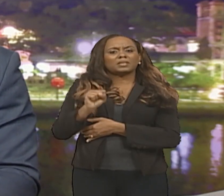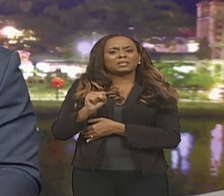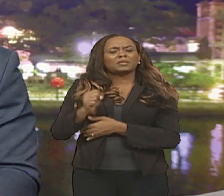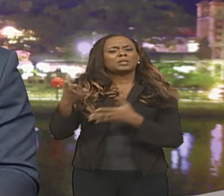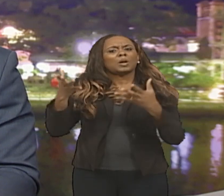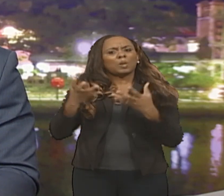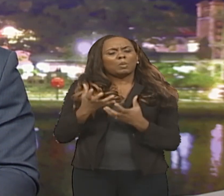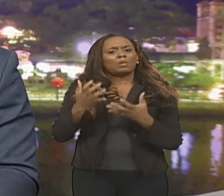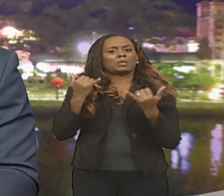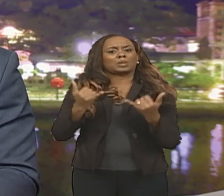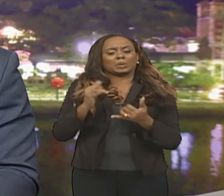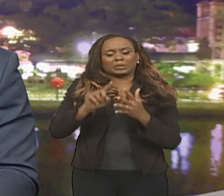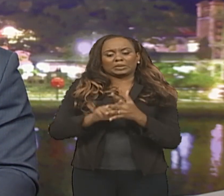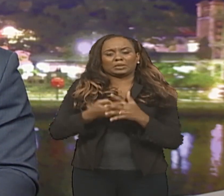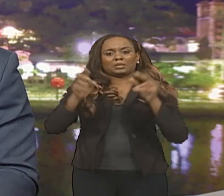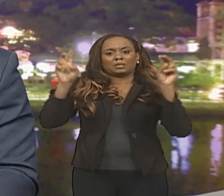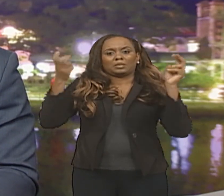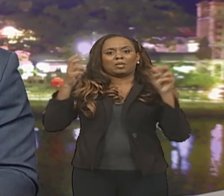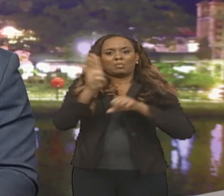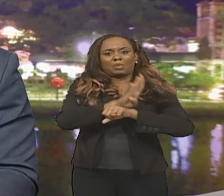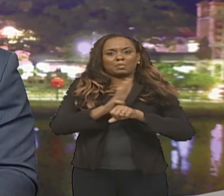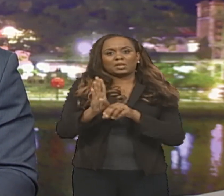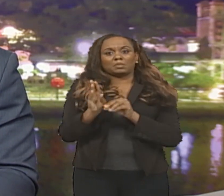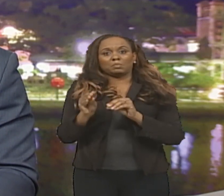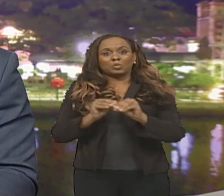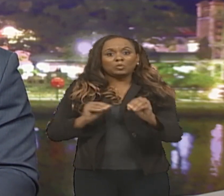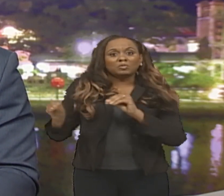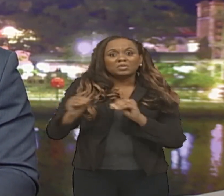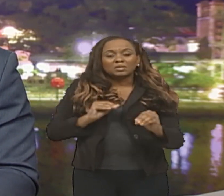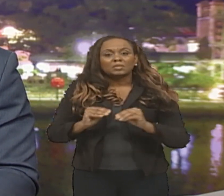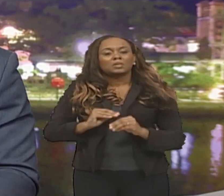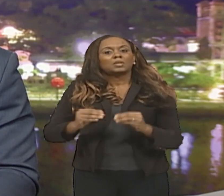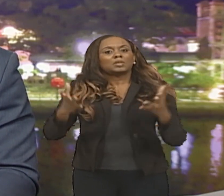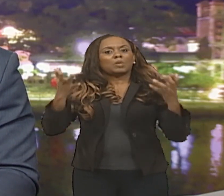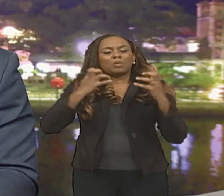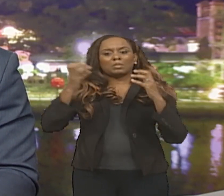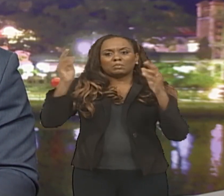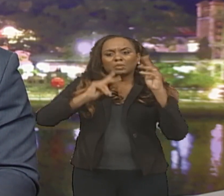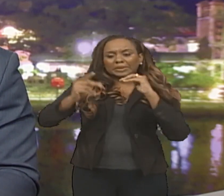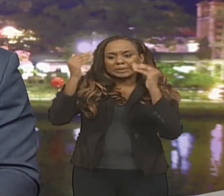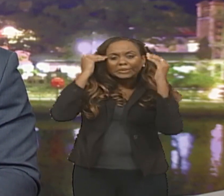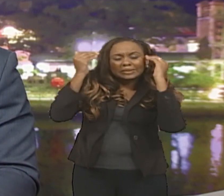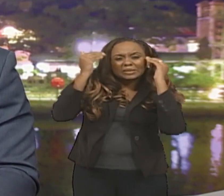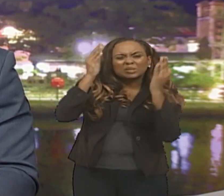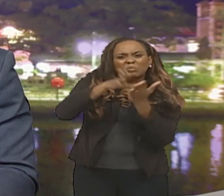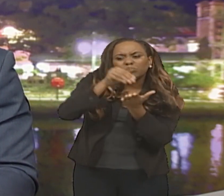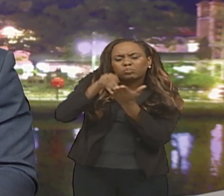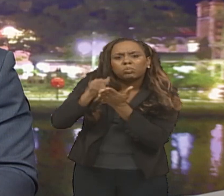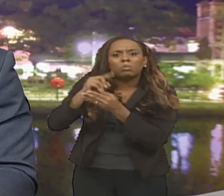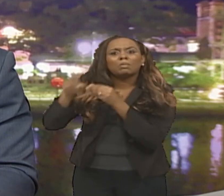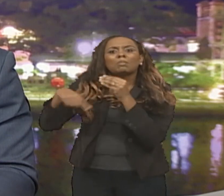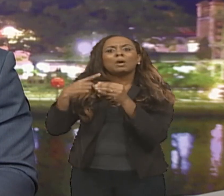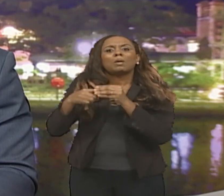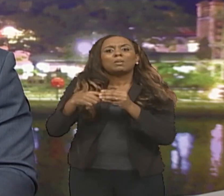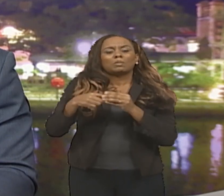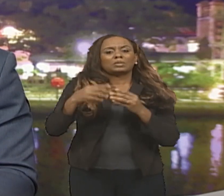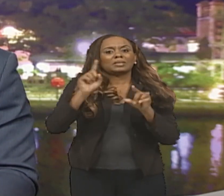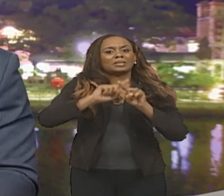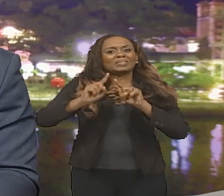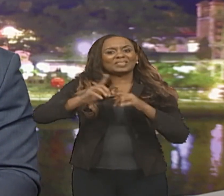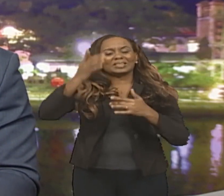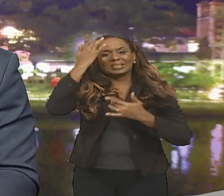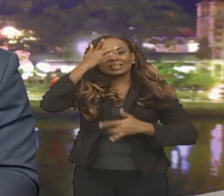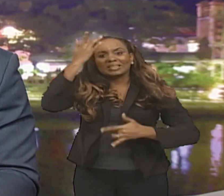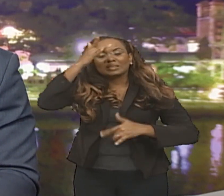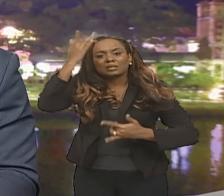campaign aimed at raising awareness of non-communicable diseases and ways to combat them. Minister of Health, Lieutenant Colonel Jeffrey